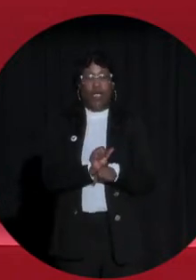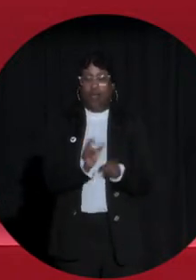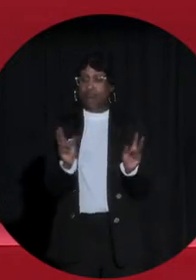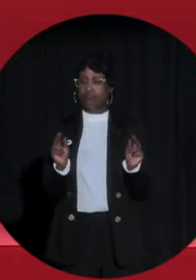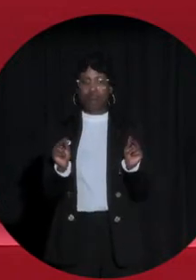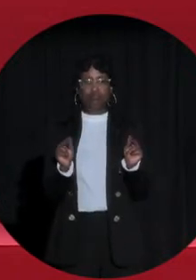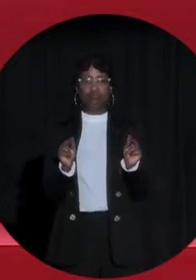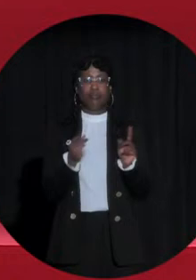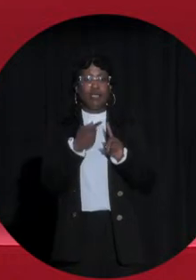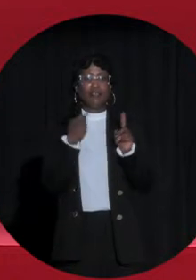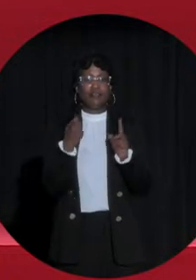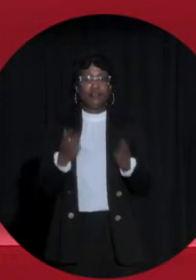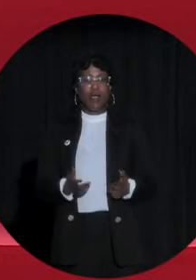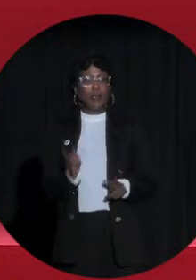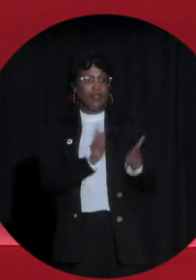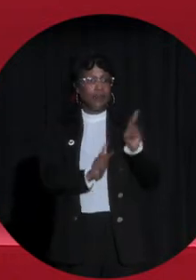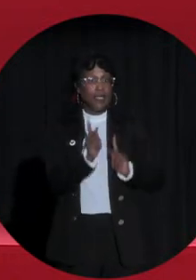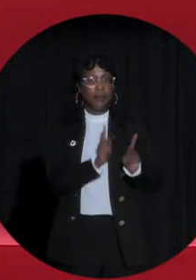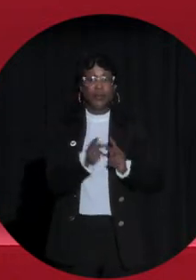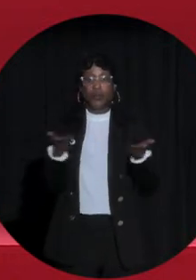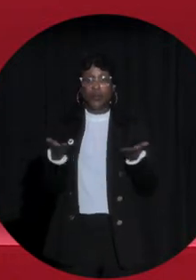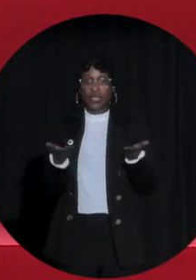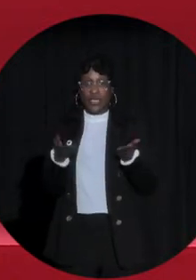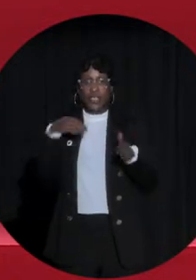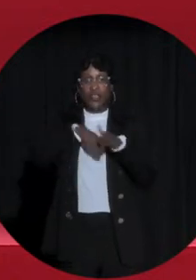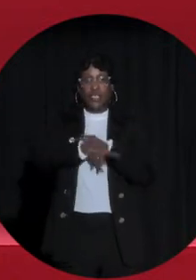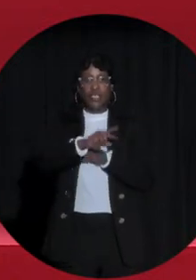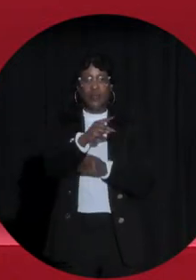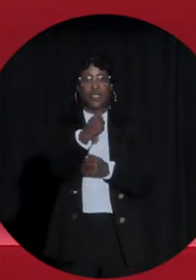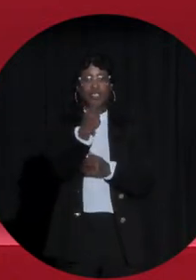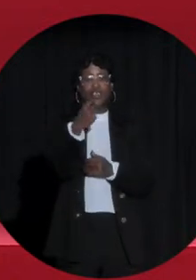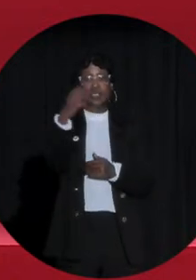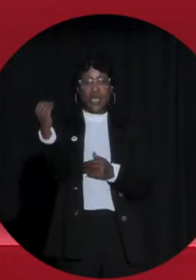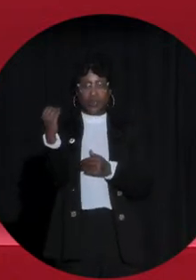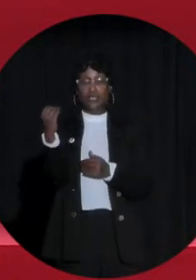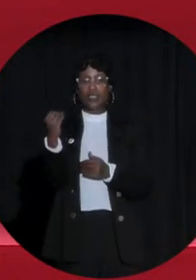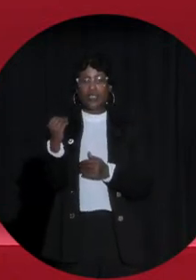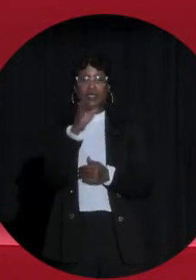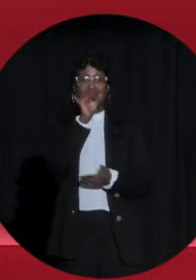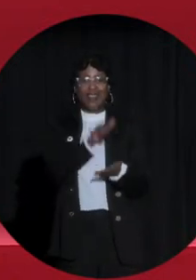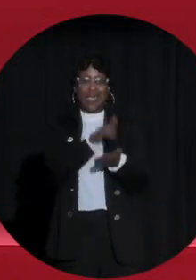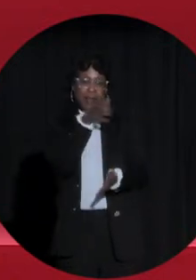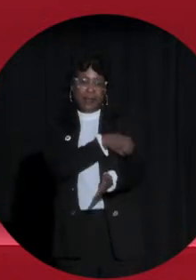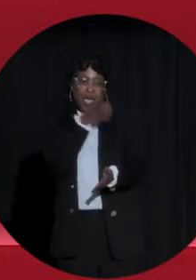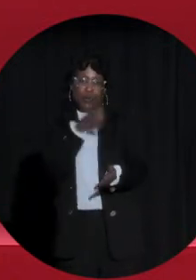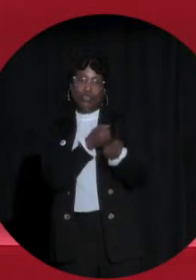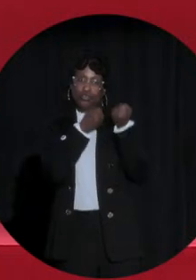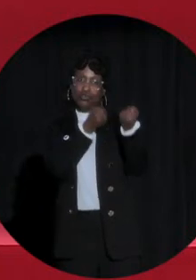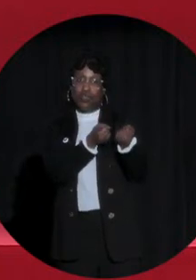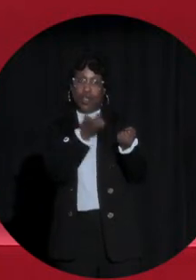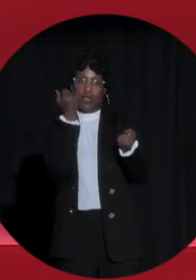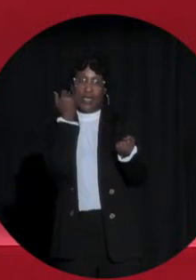the residents of Prince George's County, and is strongest when we stick together.